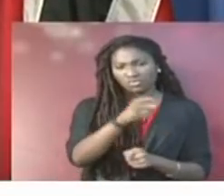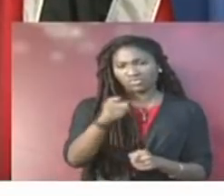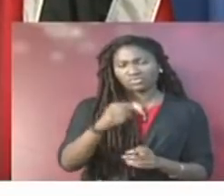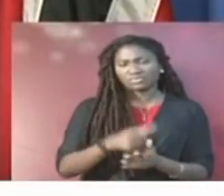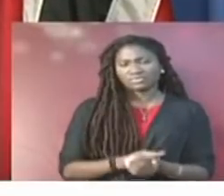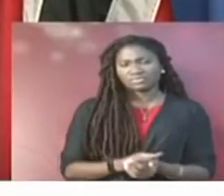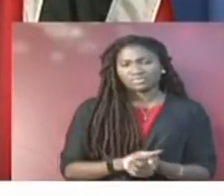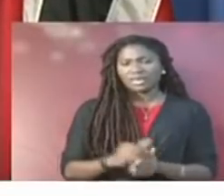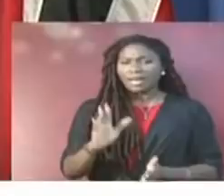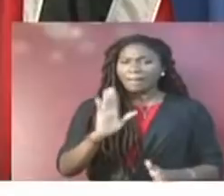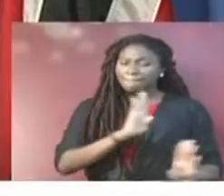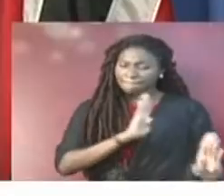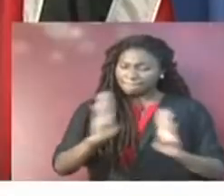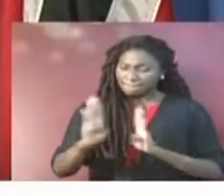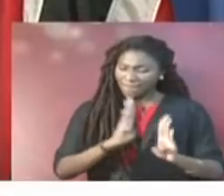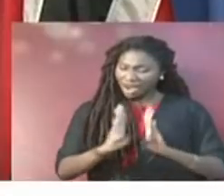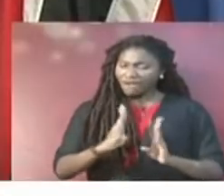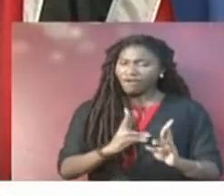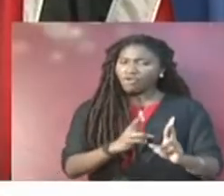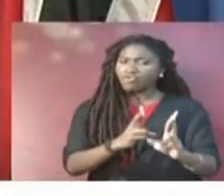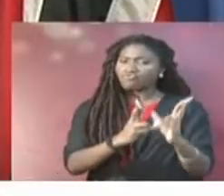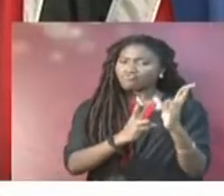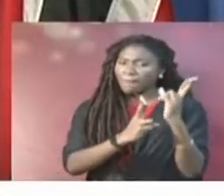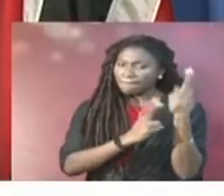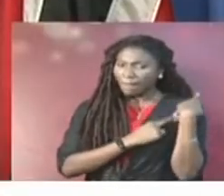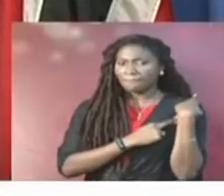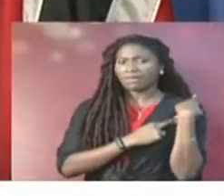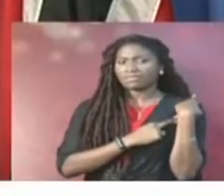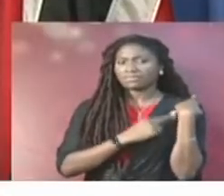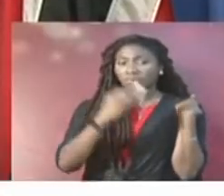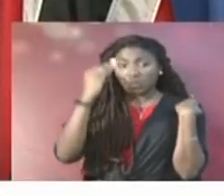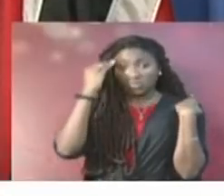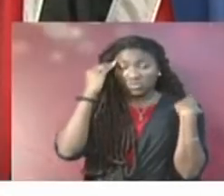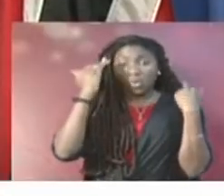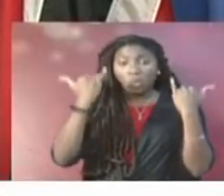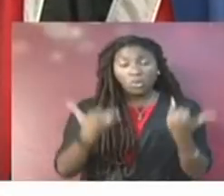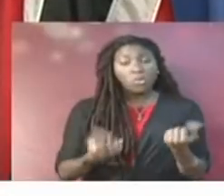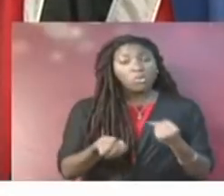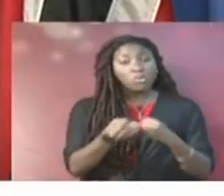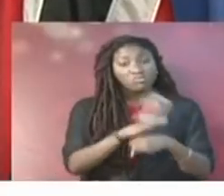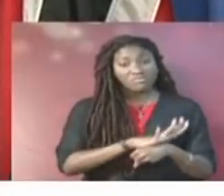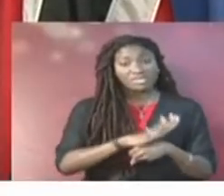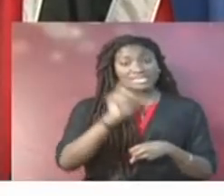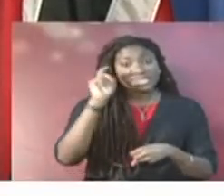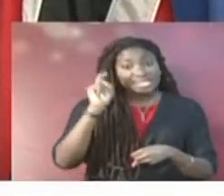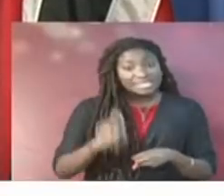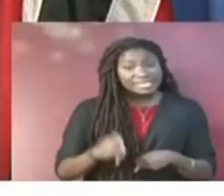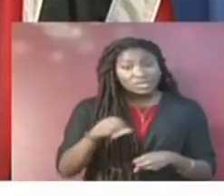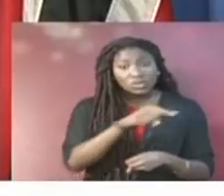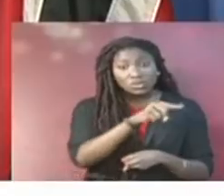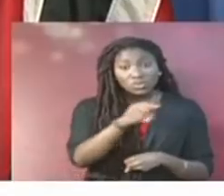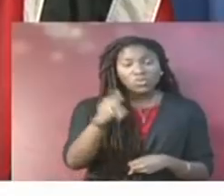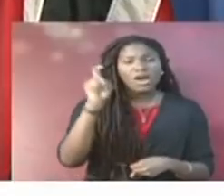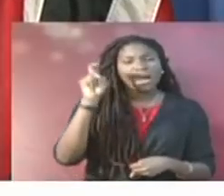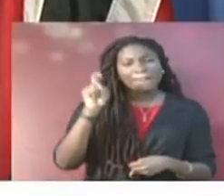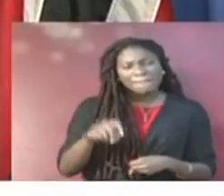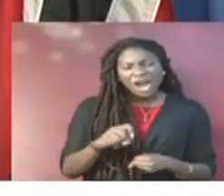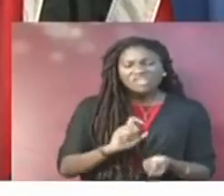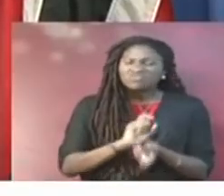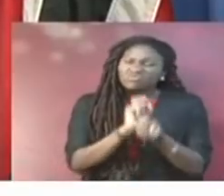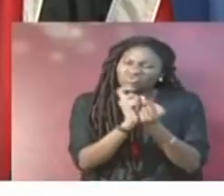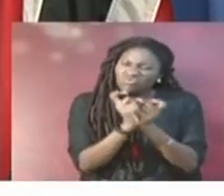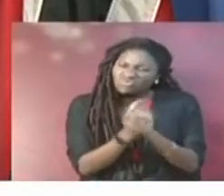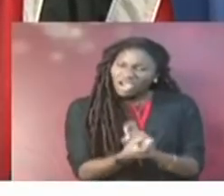knowing that this is a pandemic and it requires that you do things that you wouldn't normally have